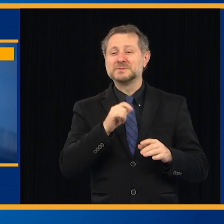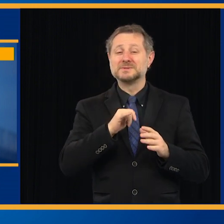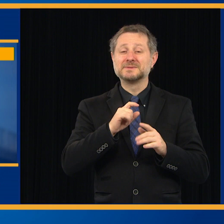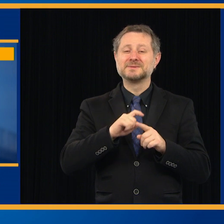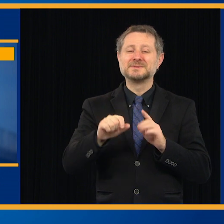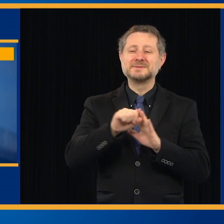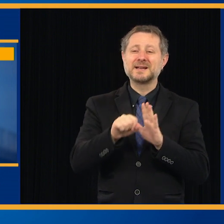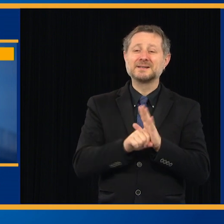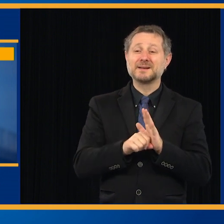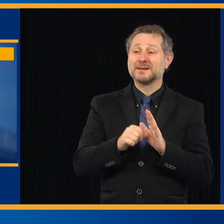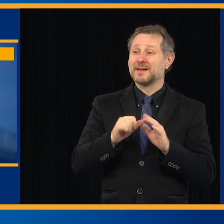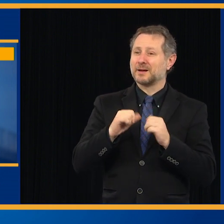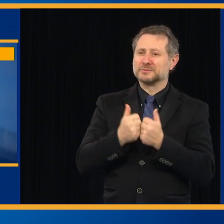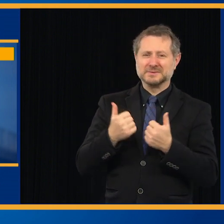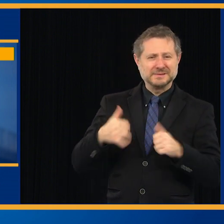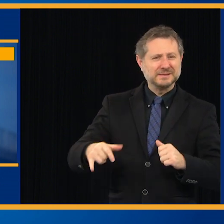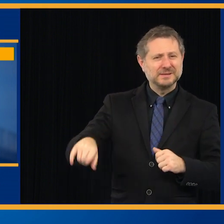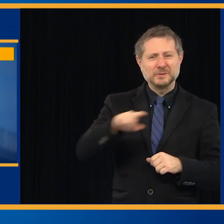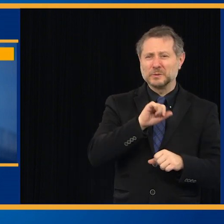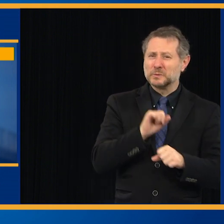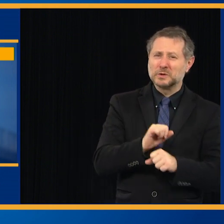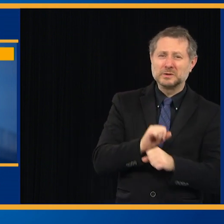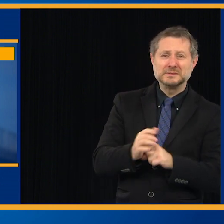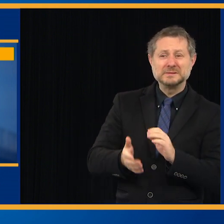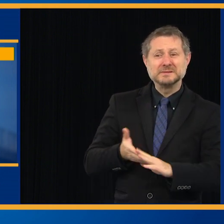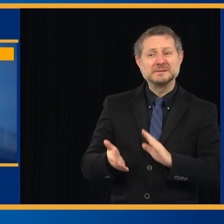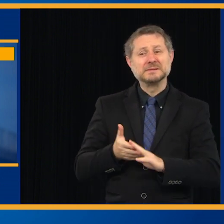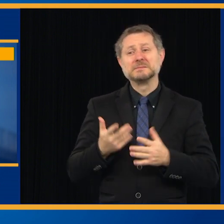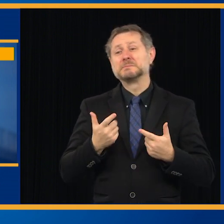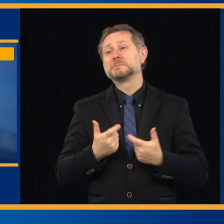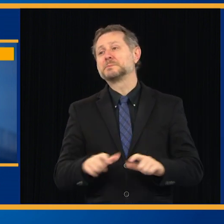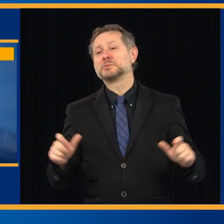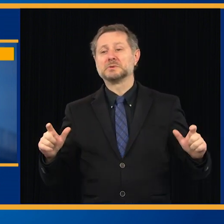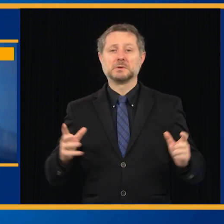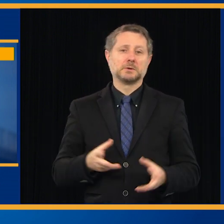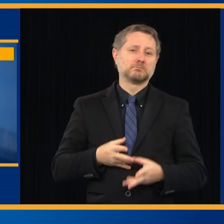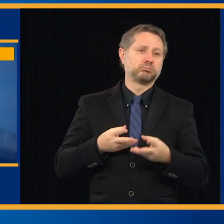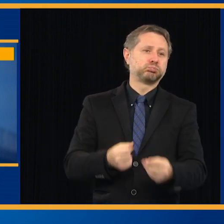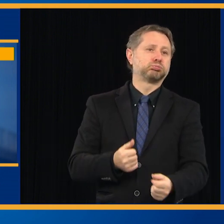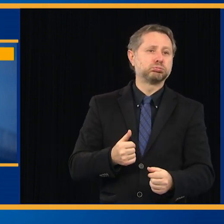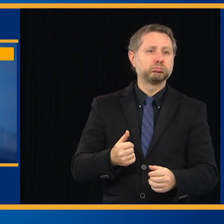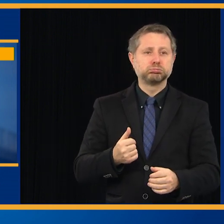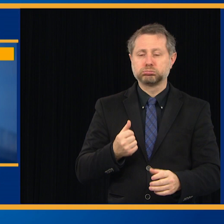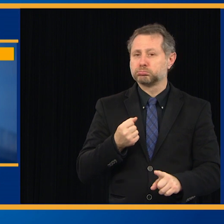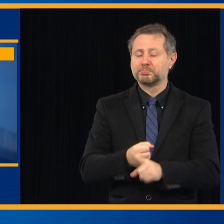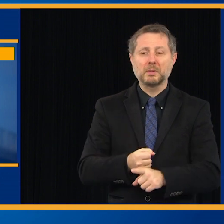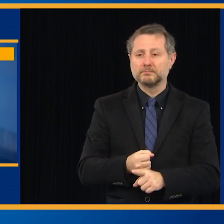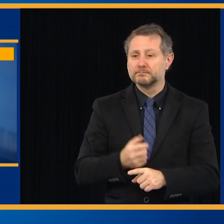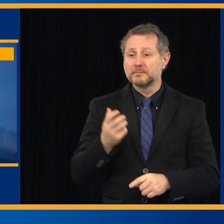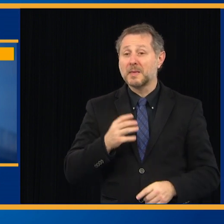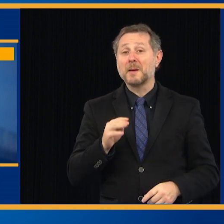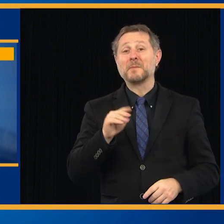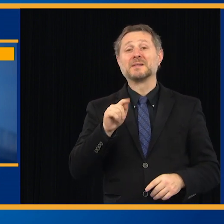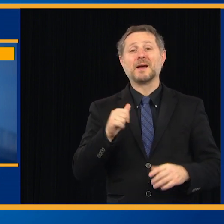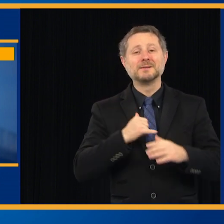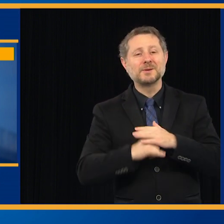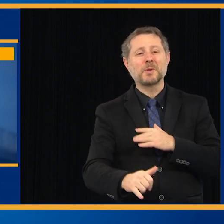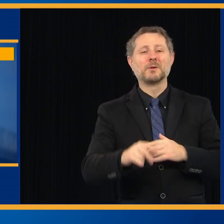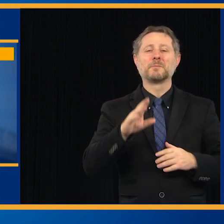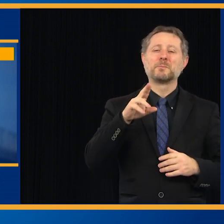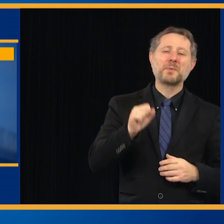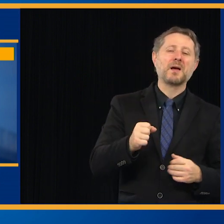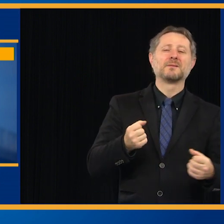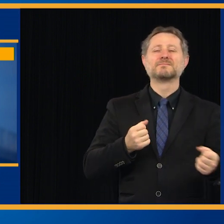operating that also have taken a tremendous financial loss. The MTA operates the subways and